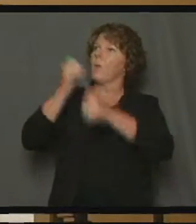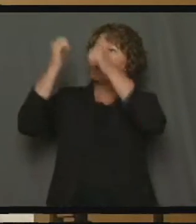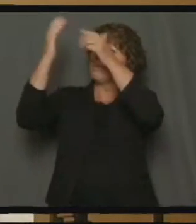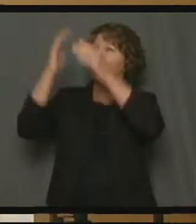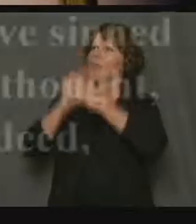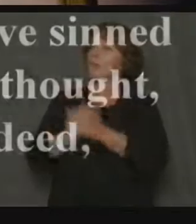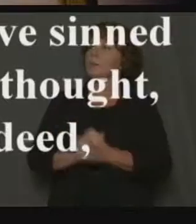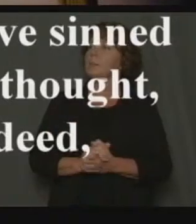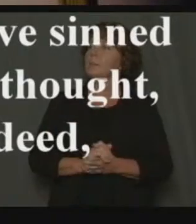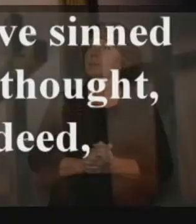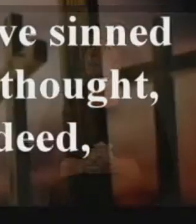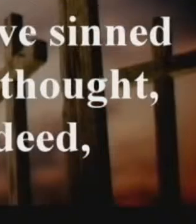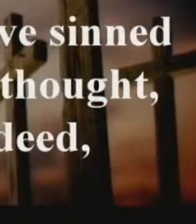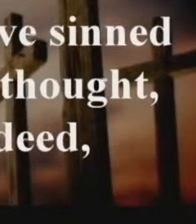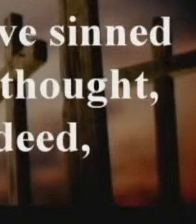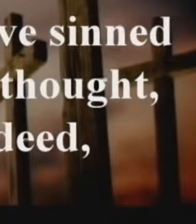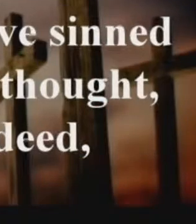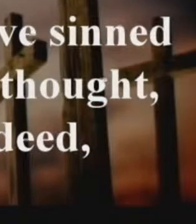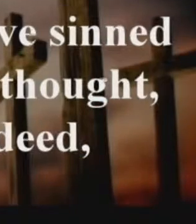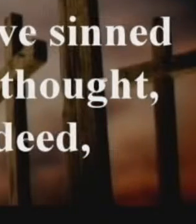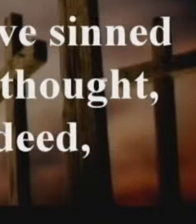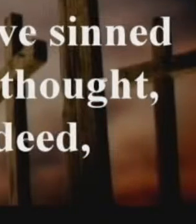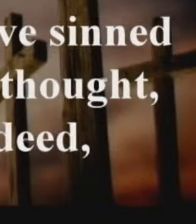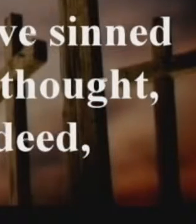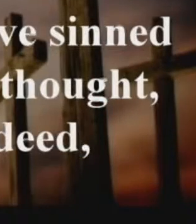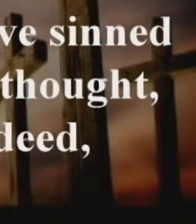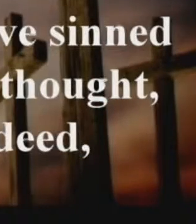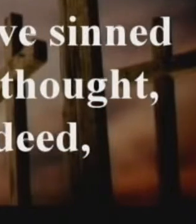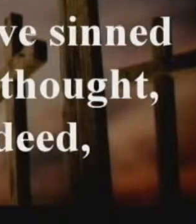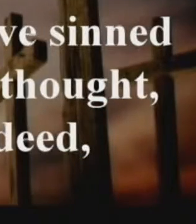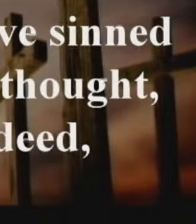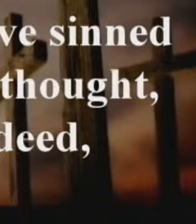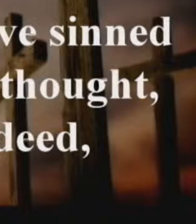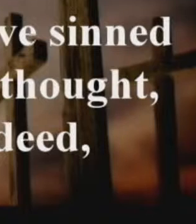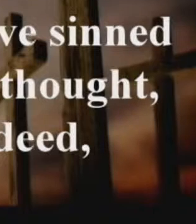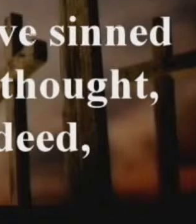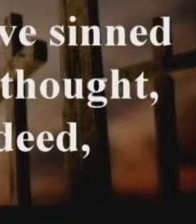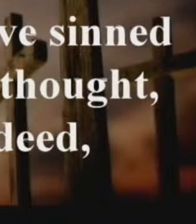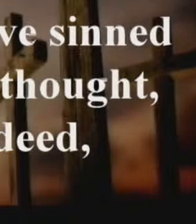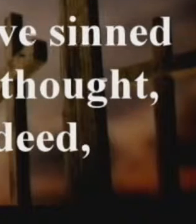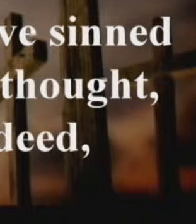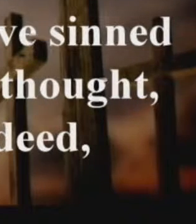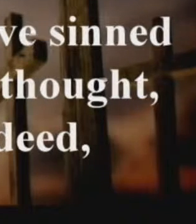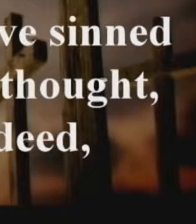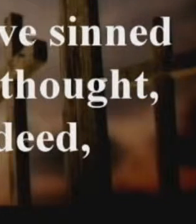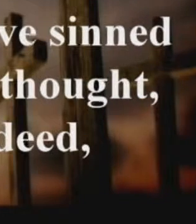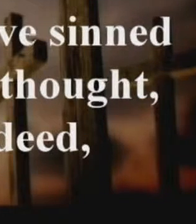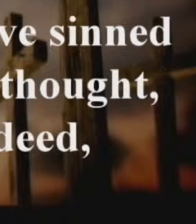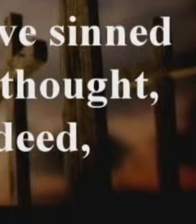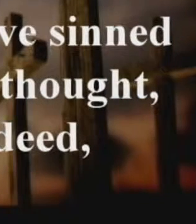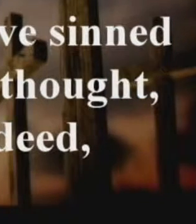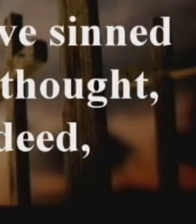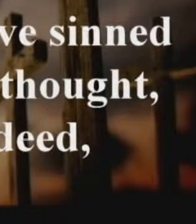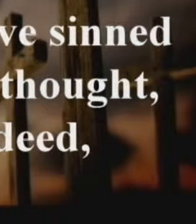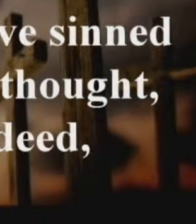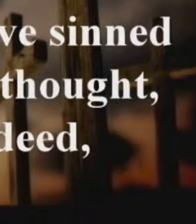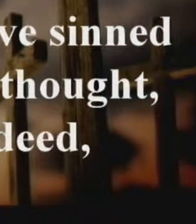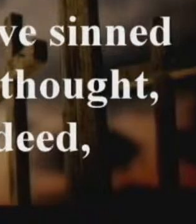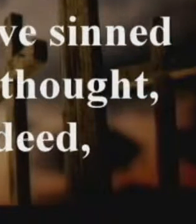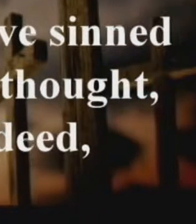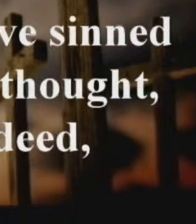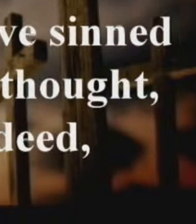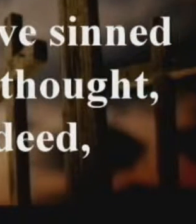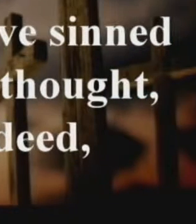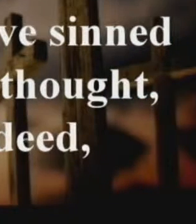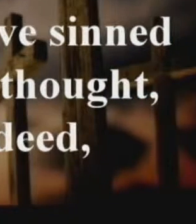Father. Most merciful God, we confess that we are by nature sinful and unclean. We